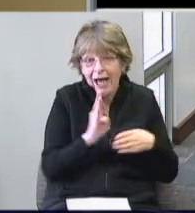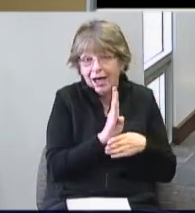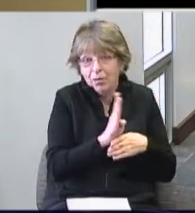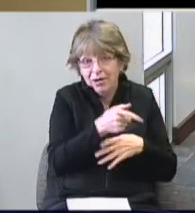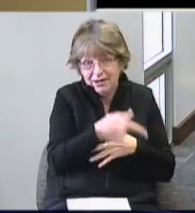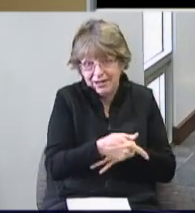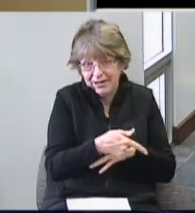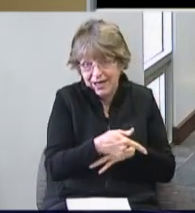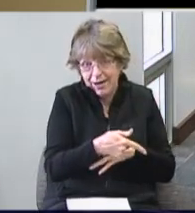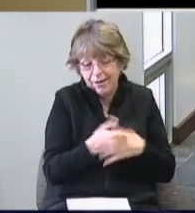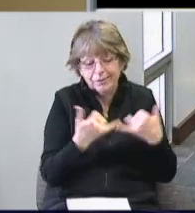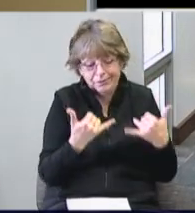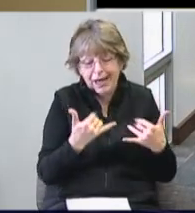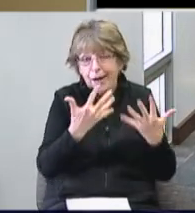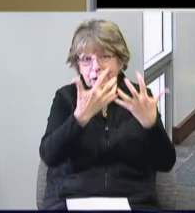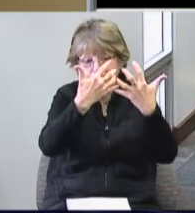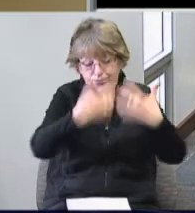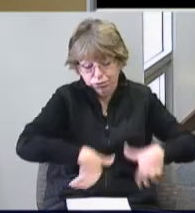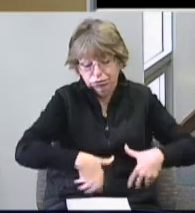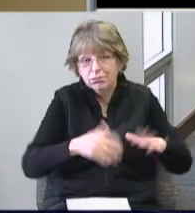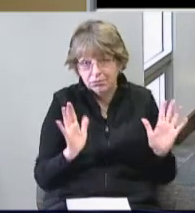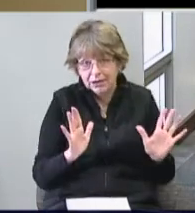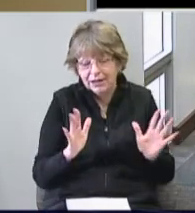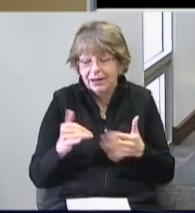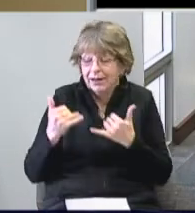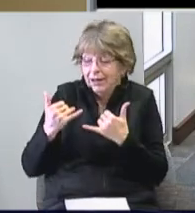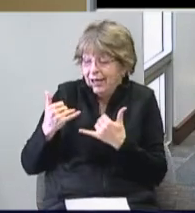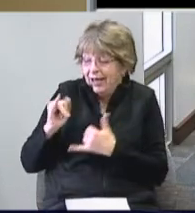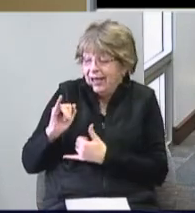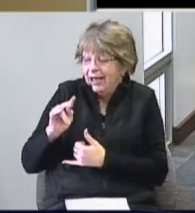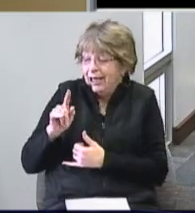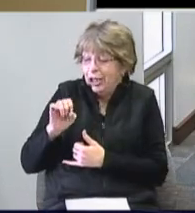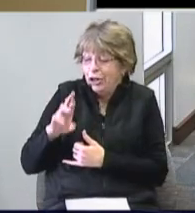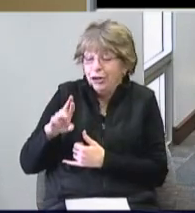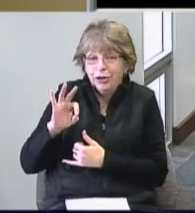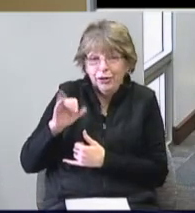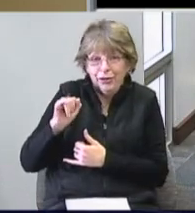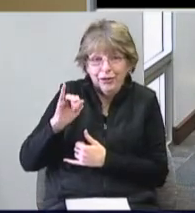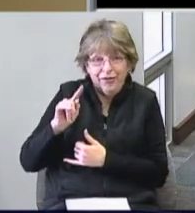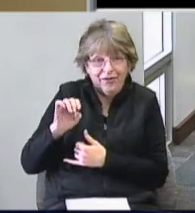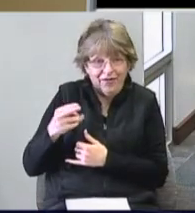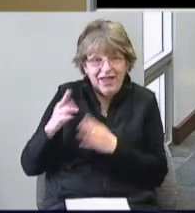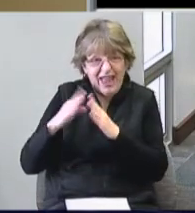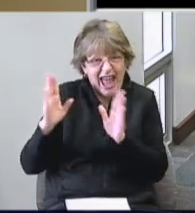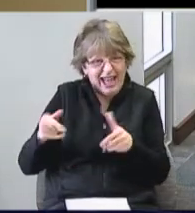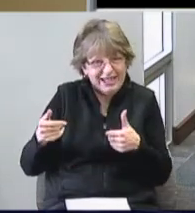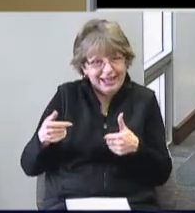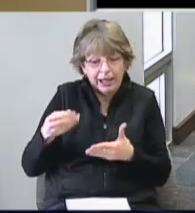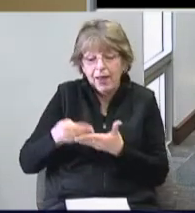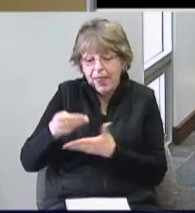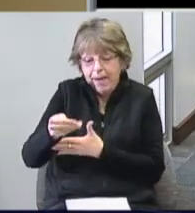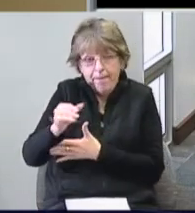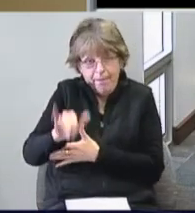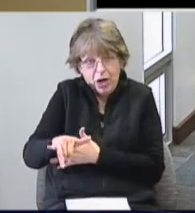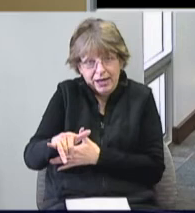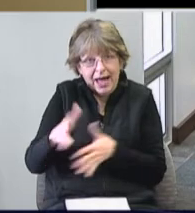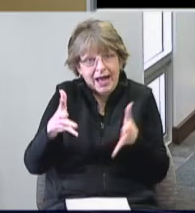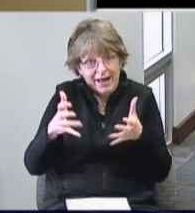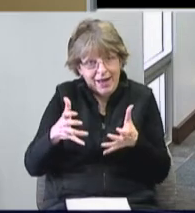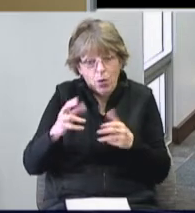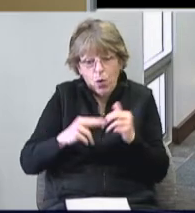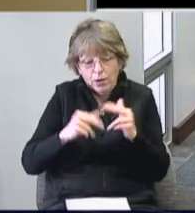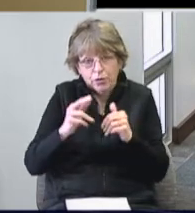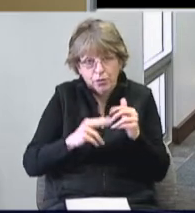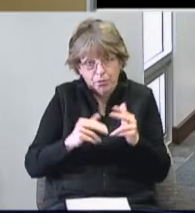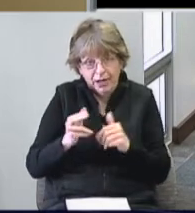been demolished, and now Interfaith Housing has acquired the property. They're looking to construct a